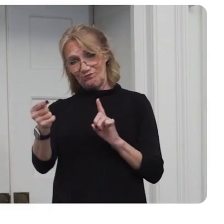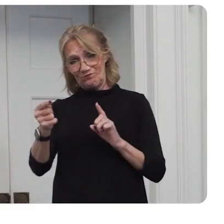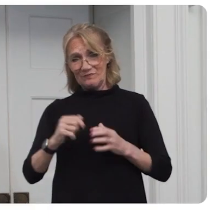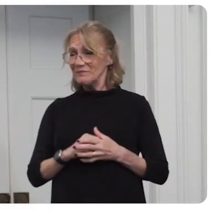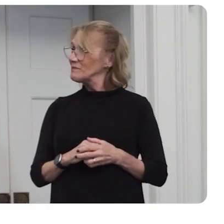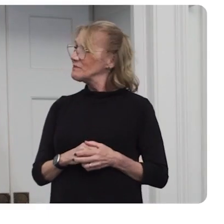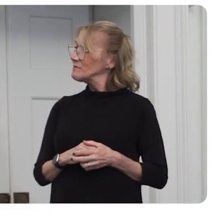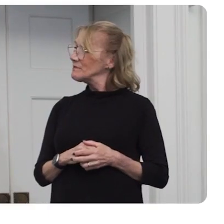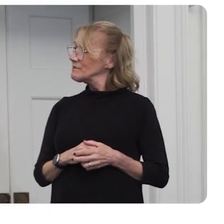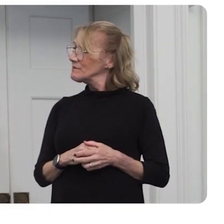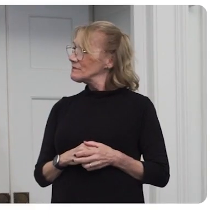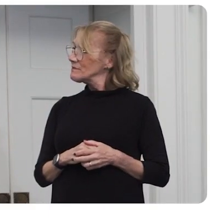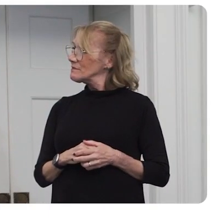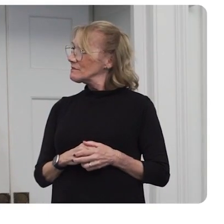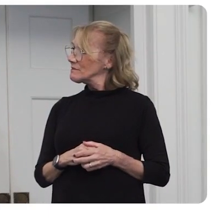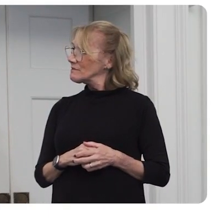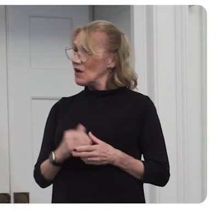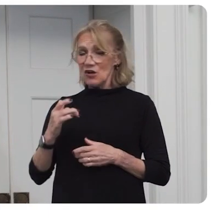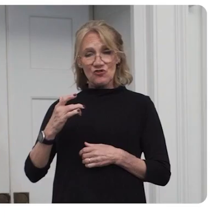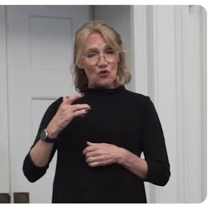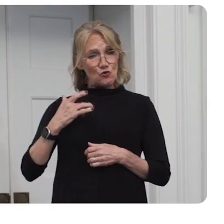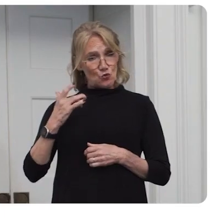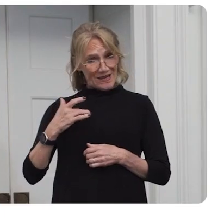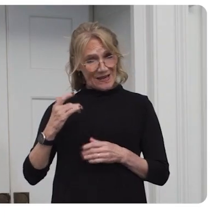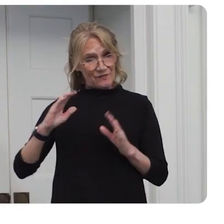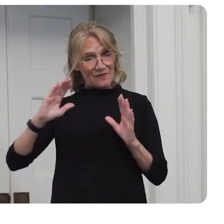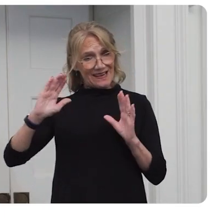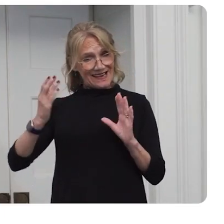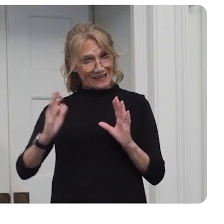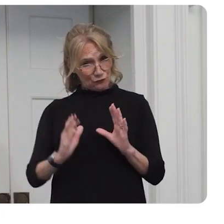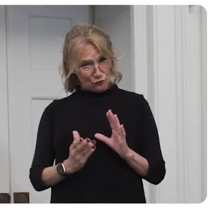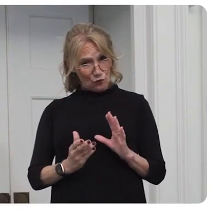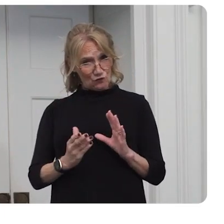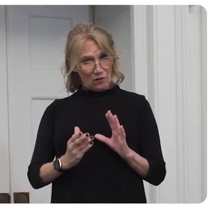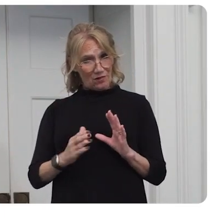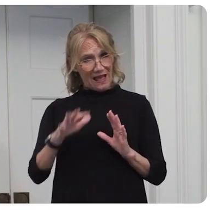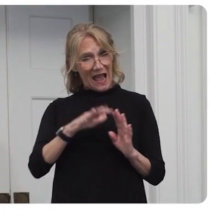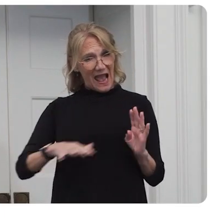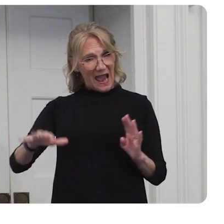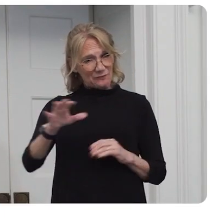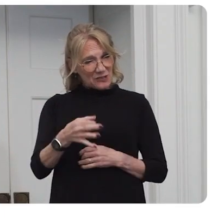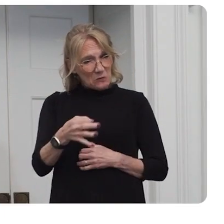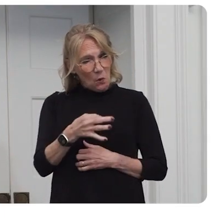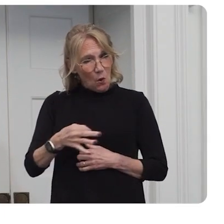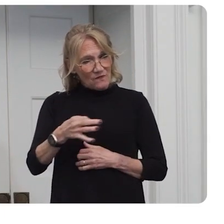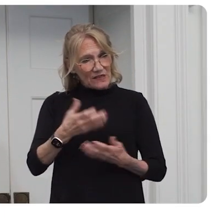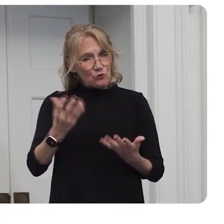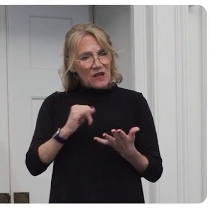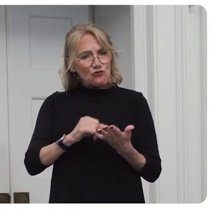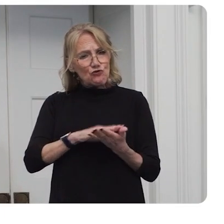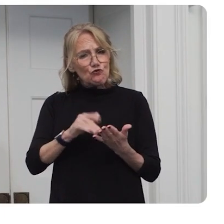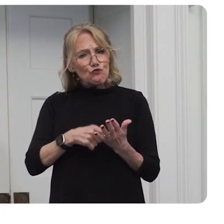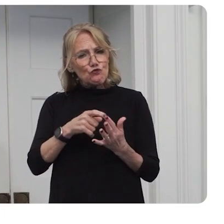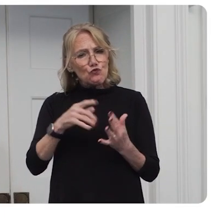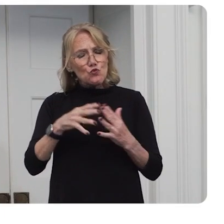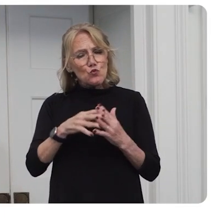round the corner from there. So even though you live in quite a rural area, you live in Basschurch, which is a Yeah, small I do. village in just